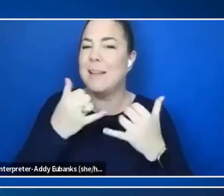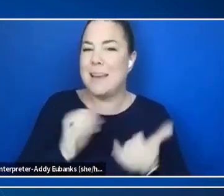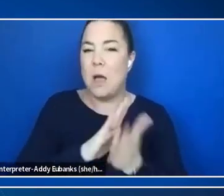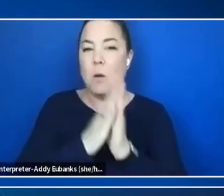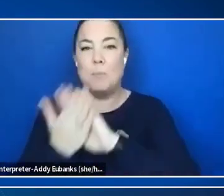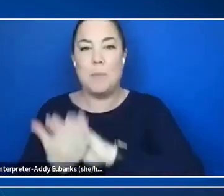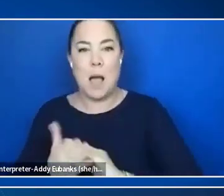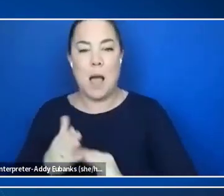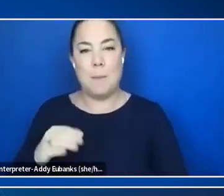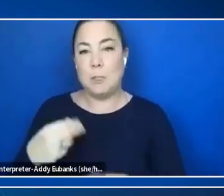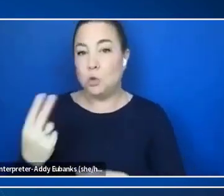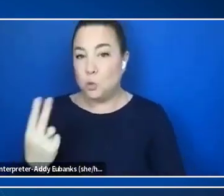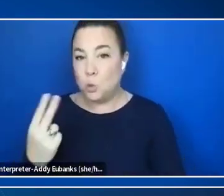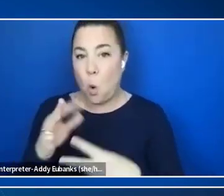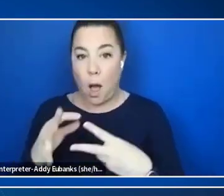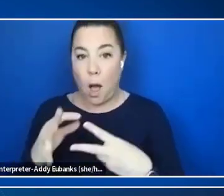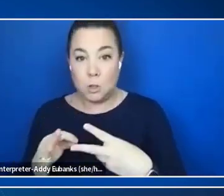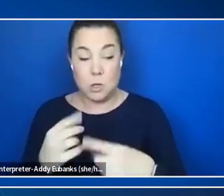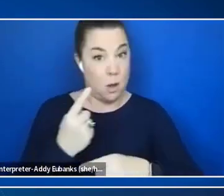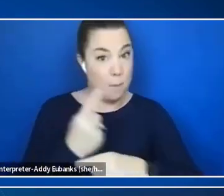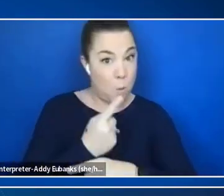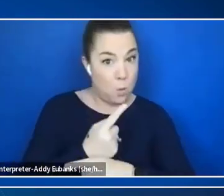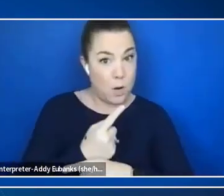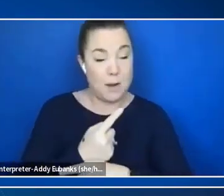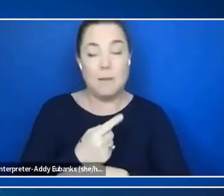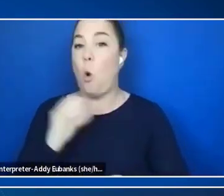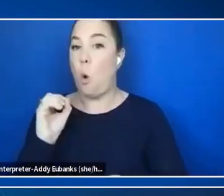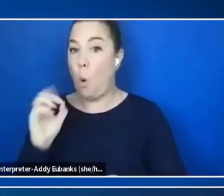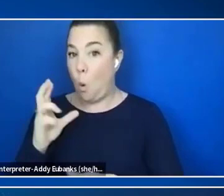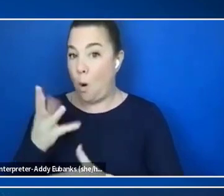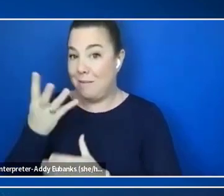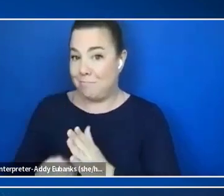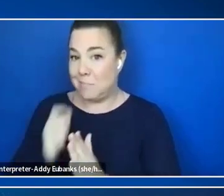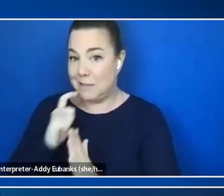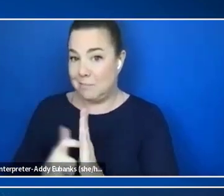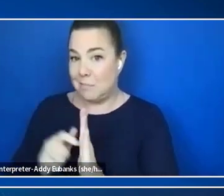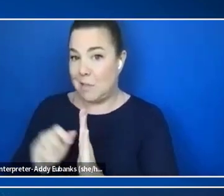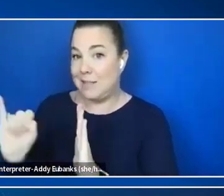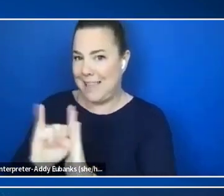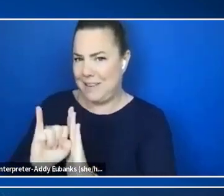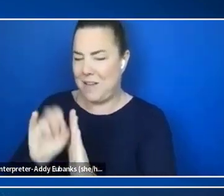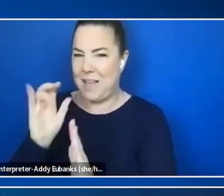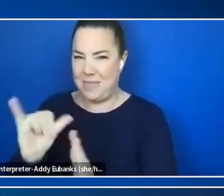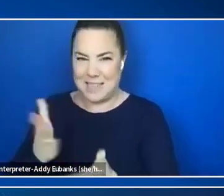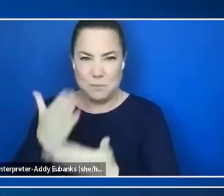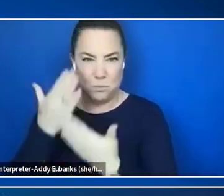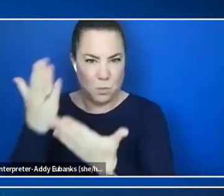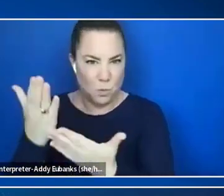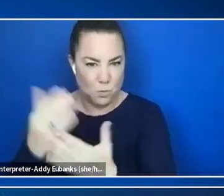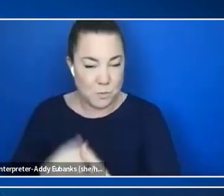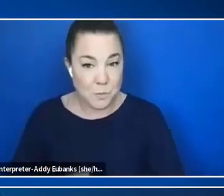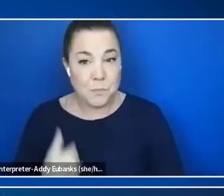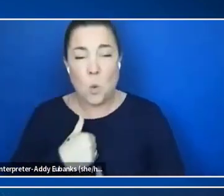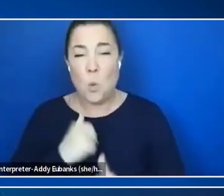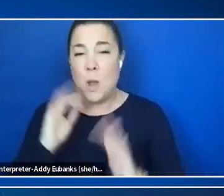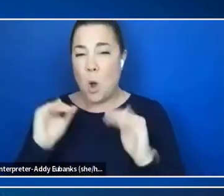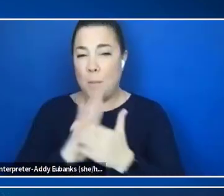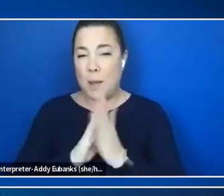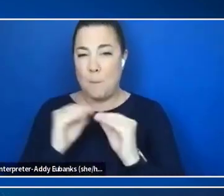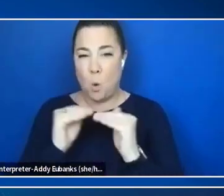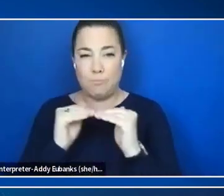assessment of appropriate or gaps identified. And this is in terms of the science I proposed. So we're hoping this will level the playing